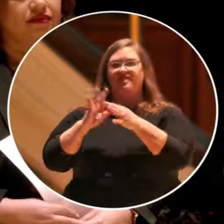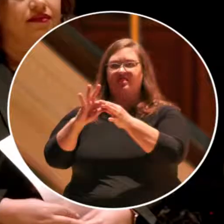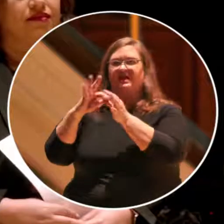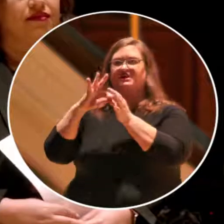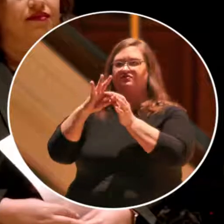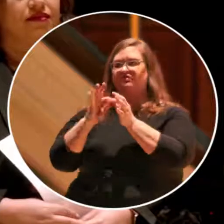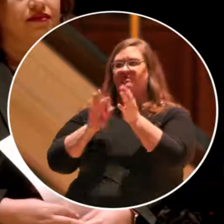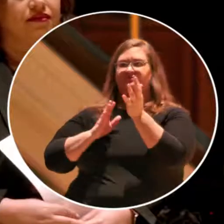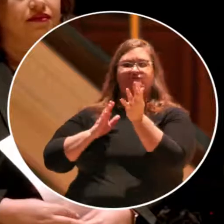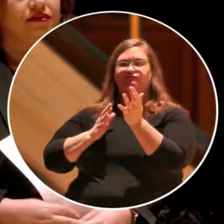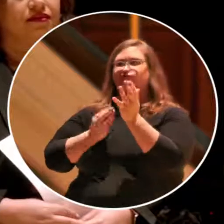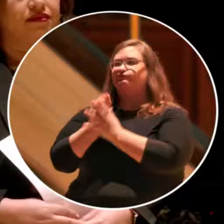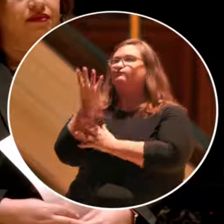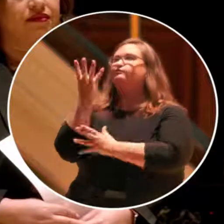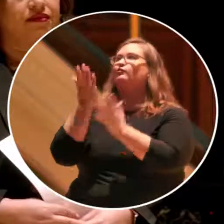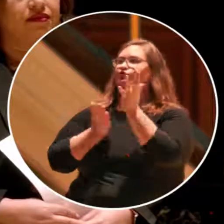it.